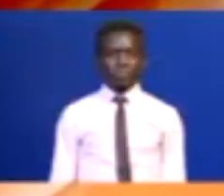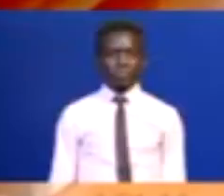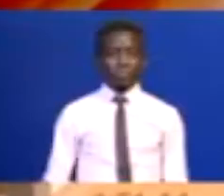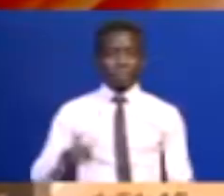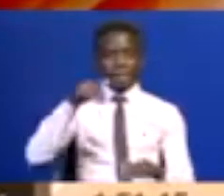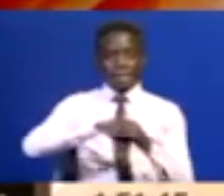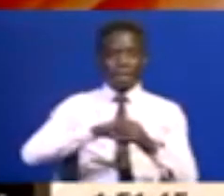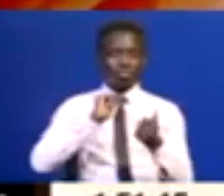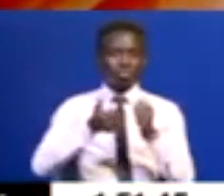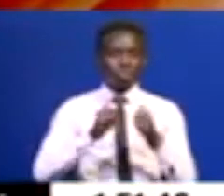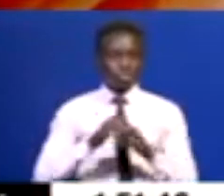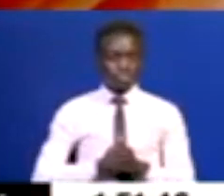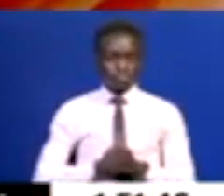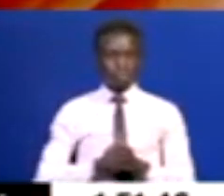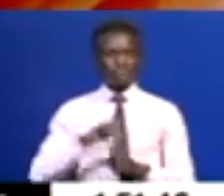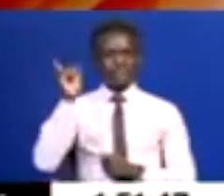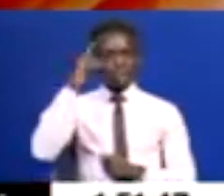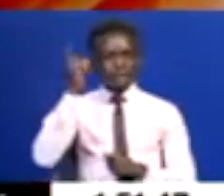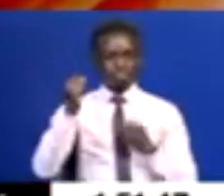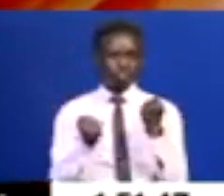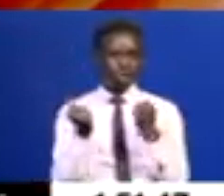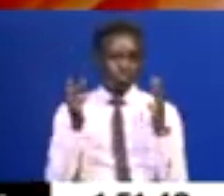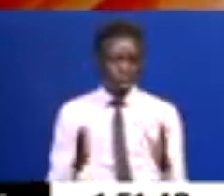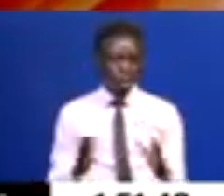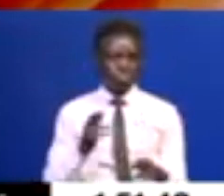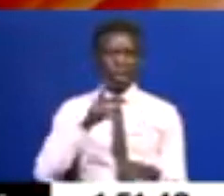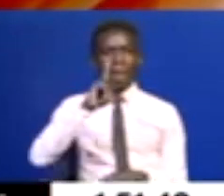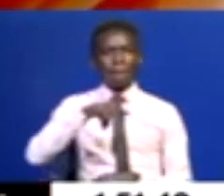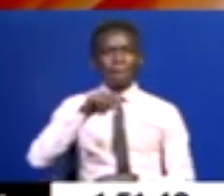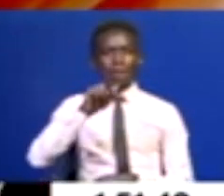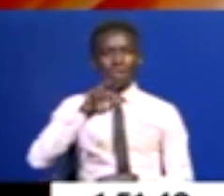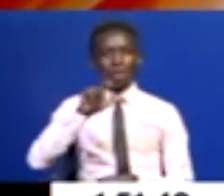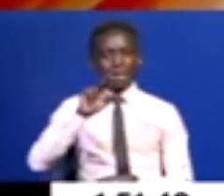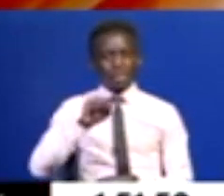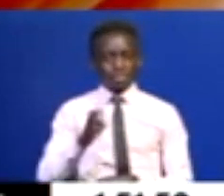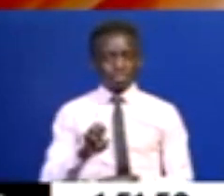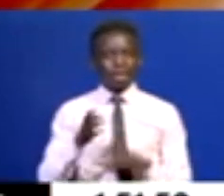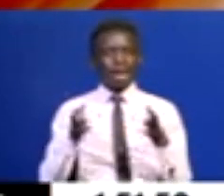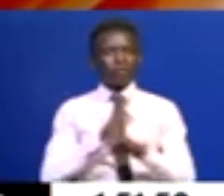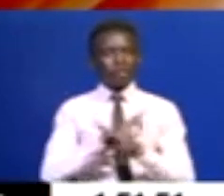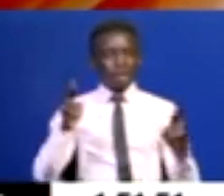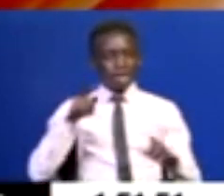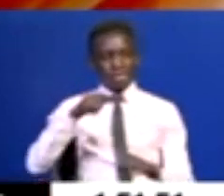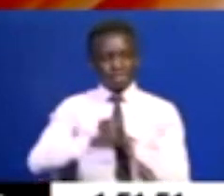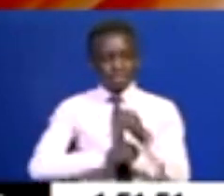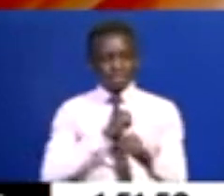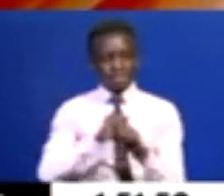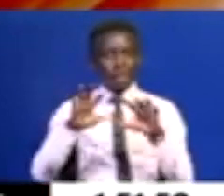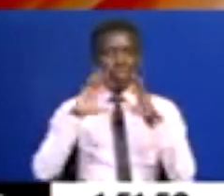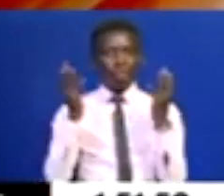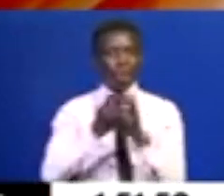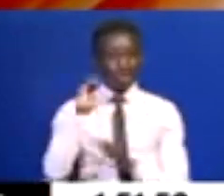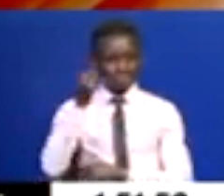And in sports, Safari Rally driver Pauline Sheghu is upbeat ahead of this year's World Rally Championship. Safari